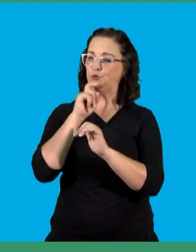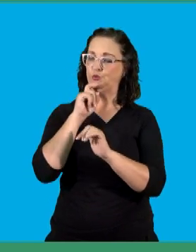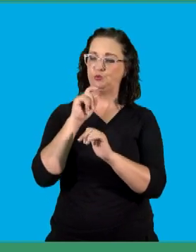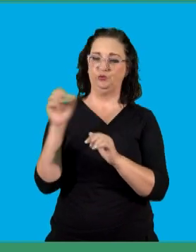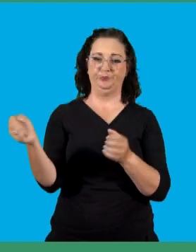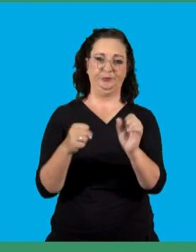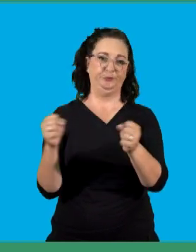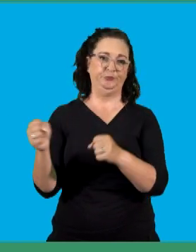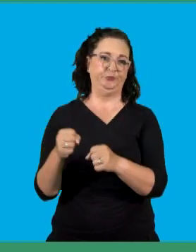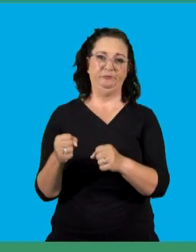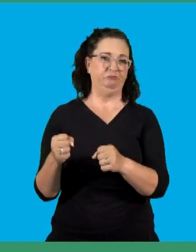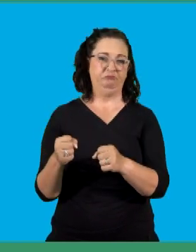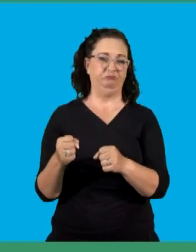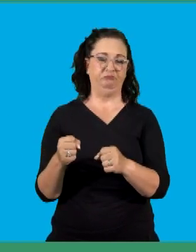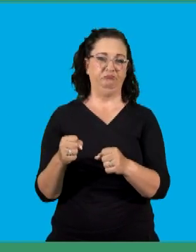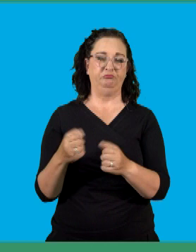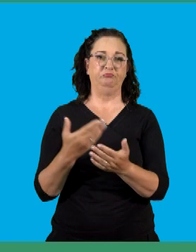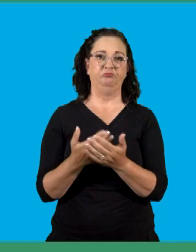impact of unproductive workforce is that